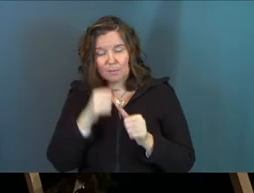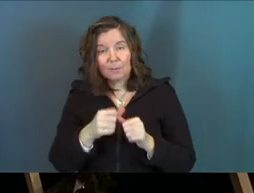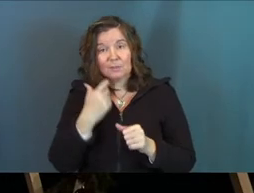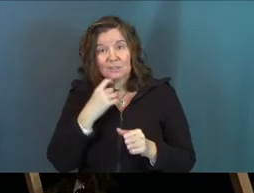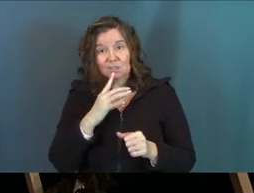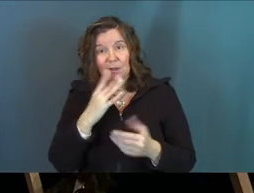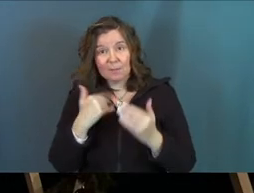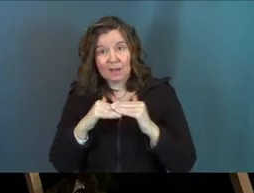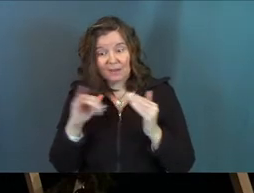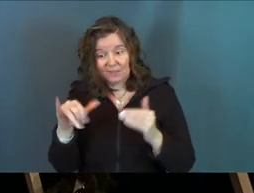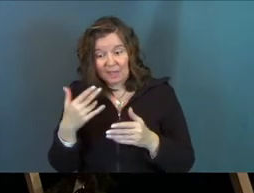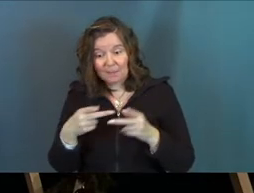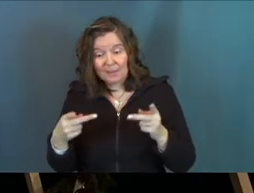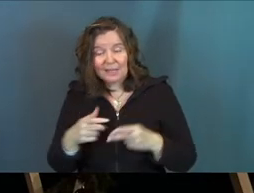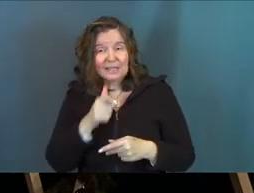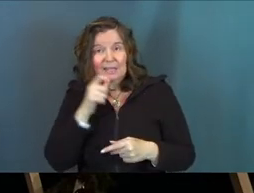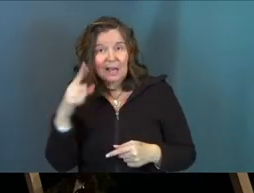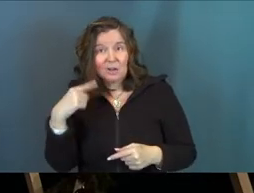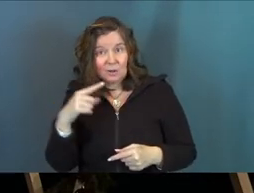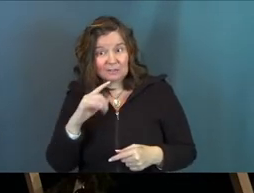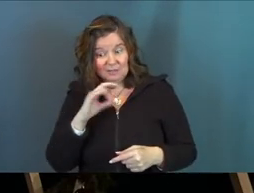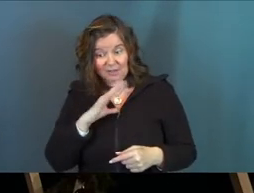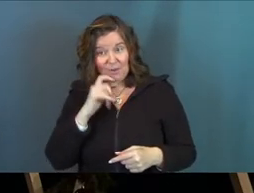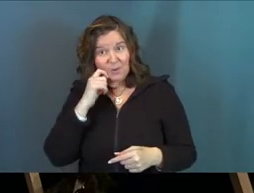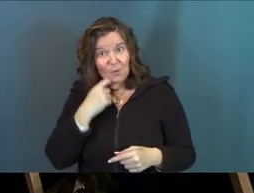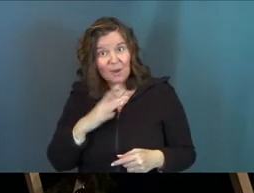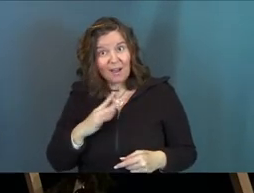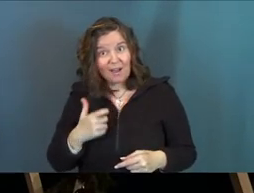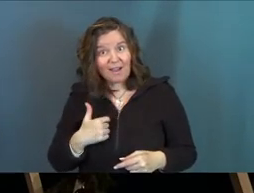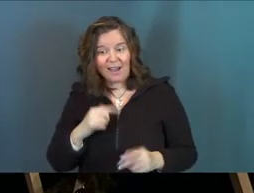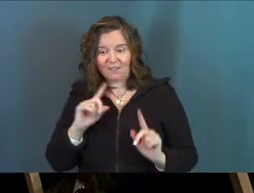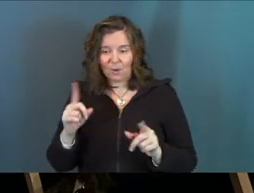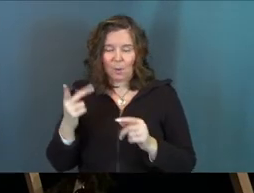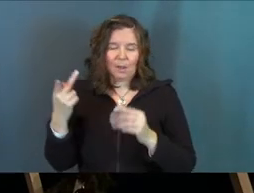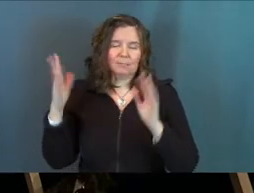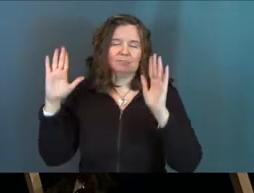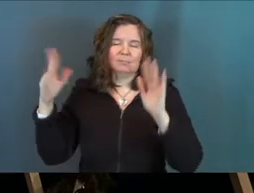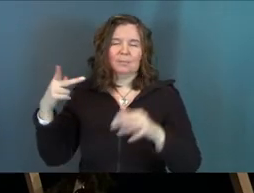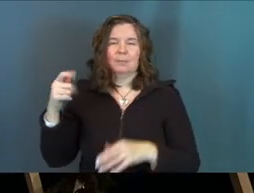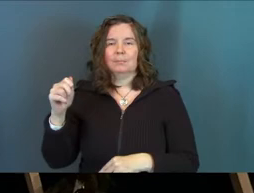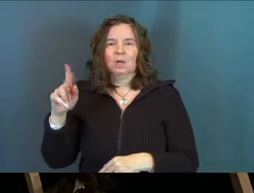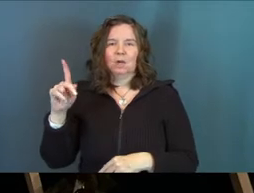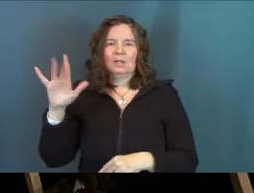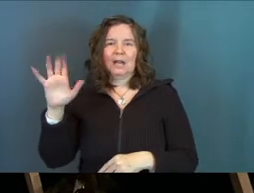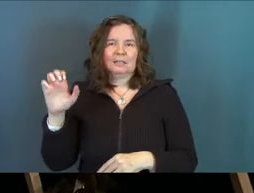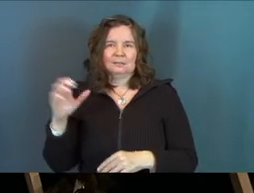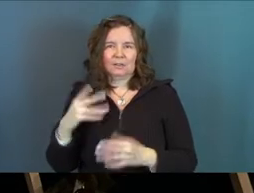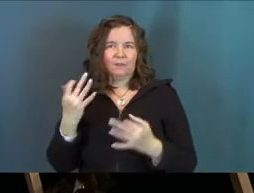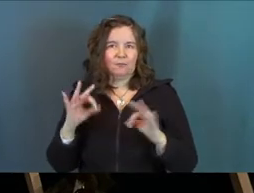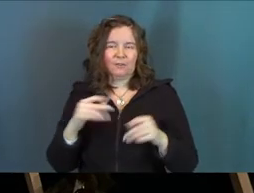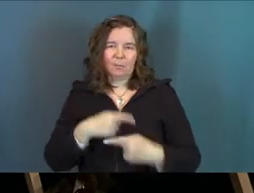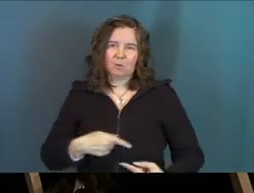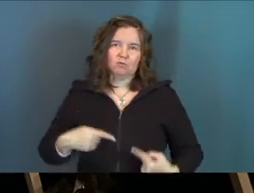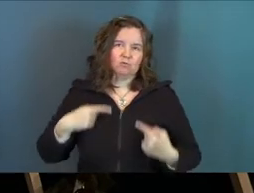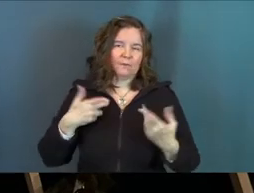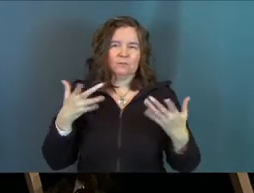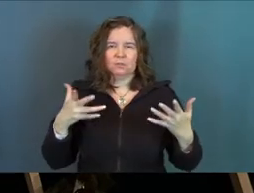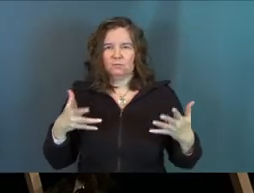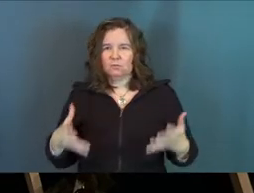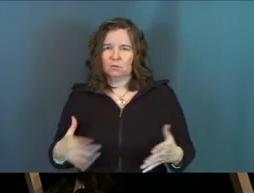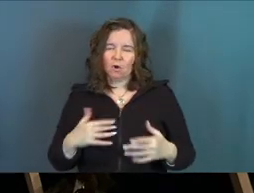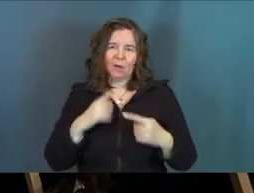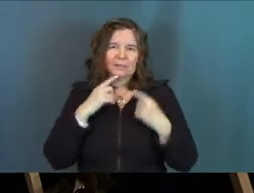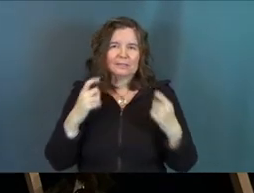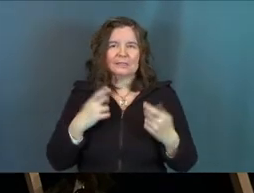just talked about, heaven, that place? It sounded crazy cool, yeah? It's like, praise God, I get to go be in paradise today. Free from all the struggles that I've ever had, free